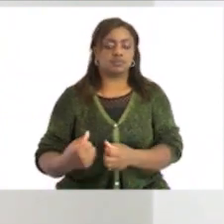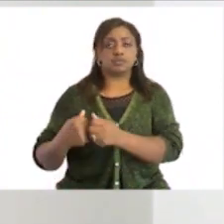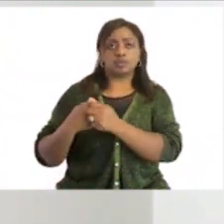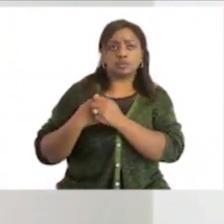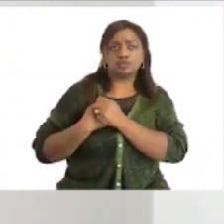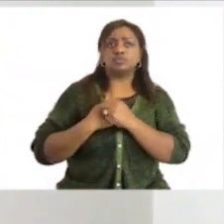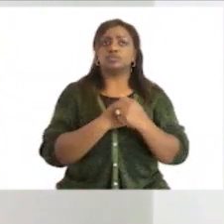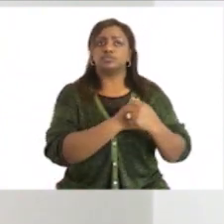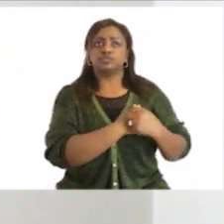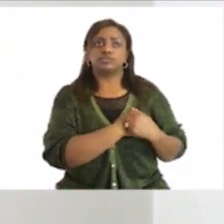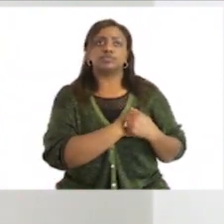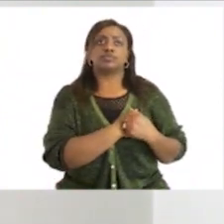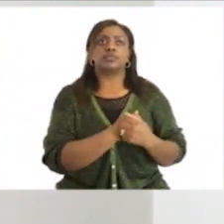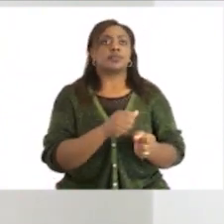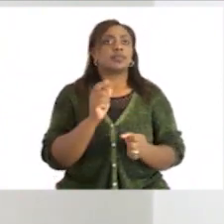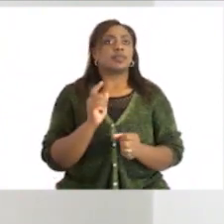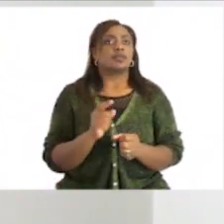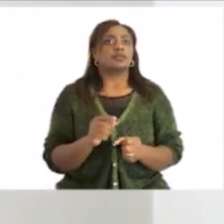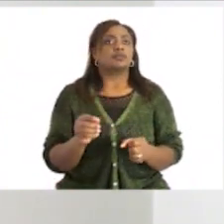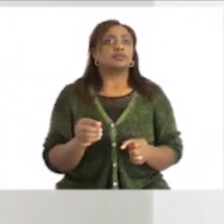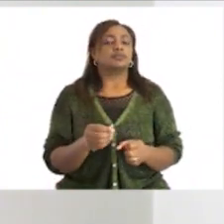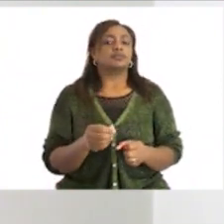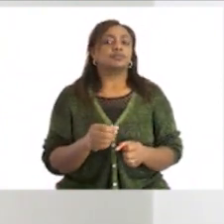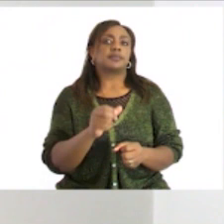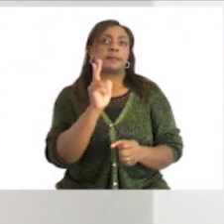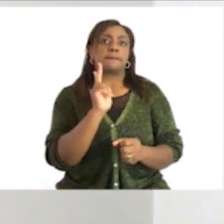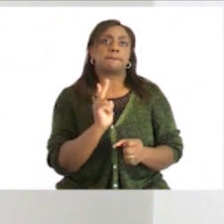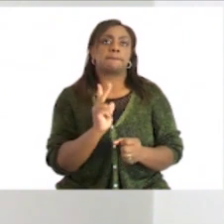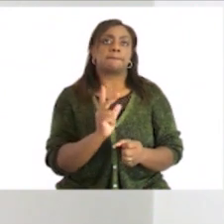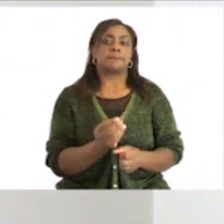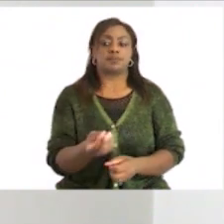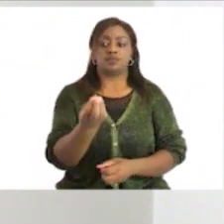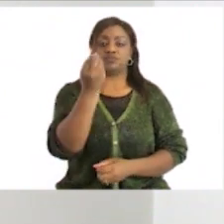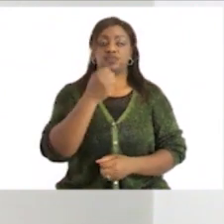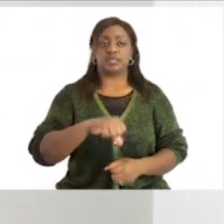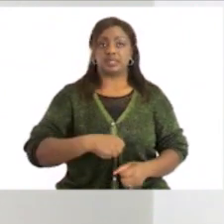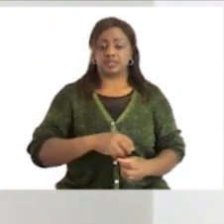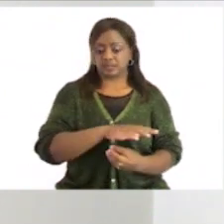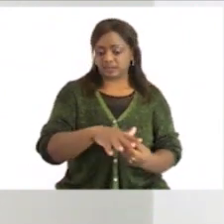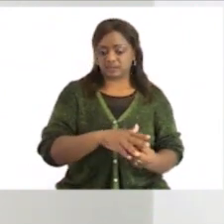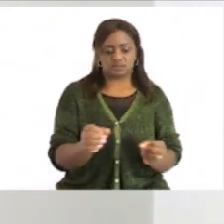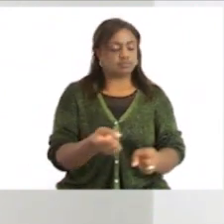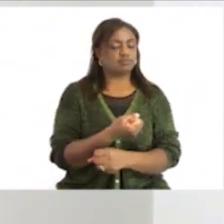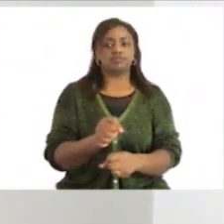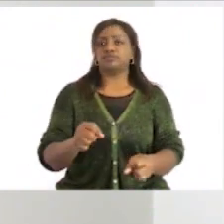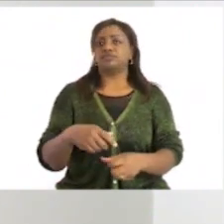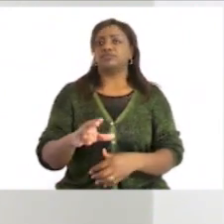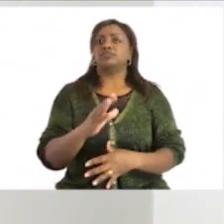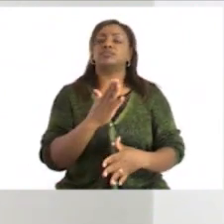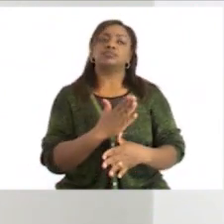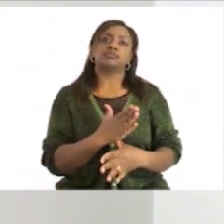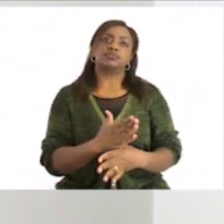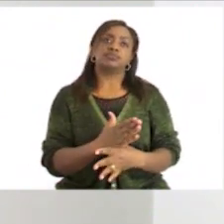mean that they won't be able to go to work, they won't be able to earn money, and they won't be able to pay bills like your school fees, for